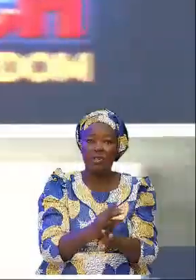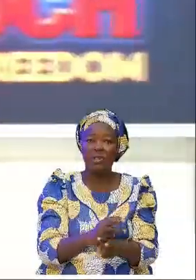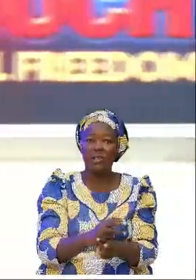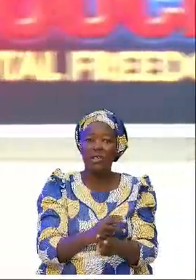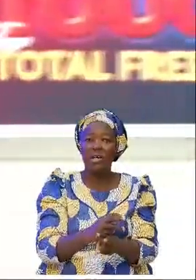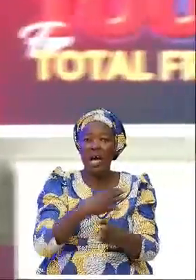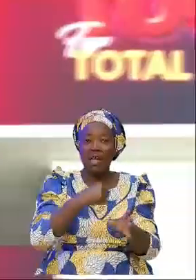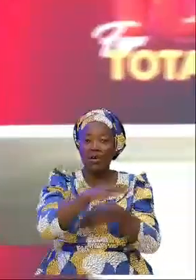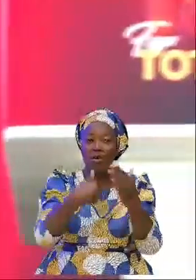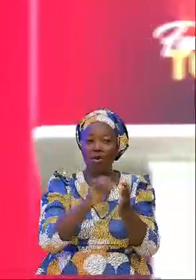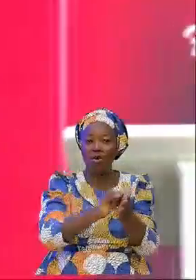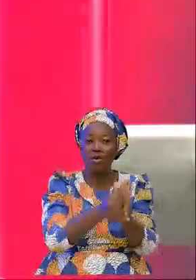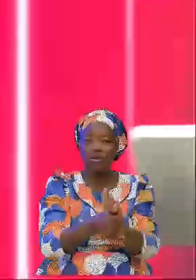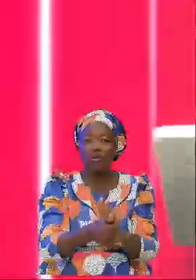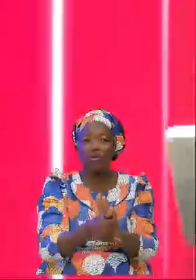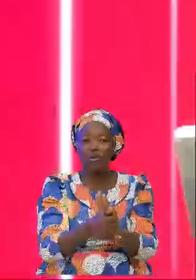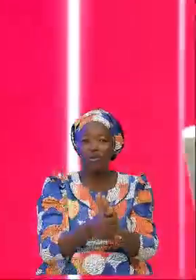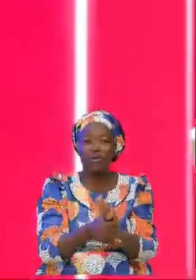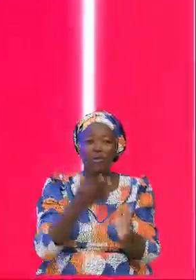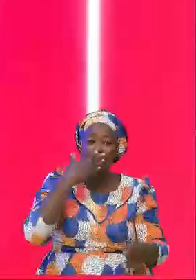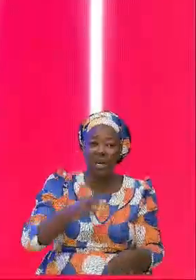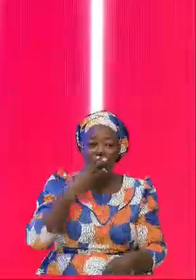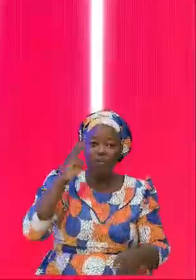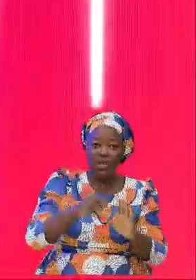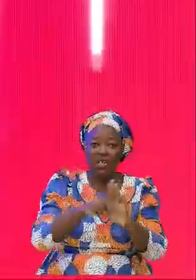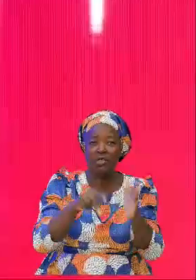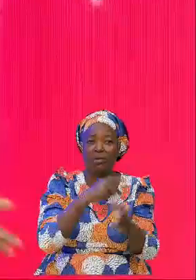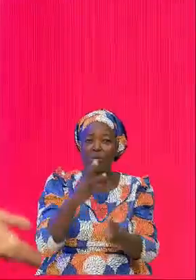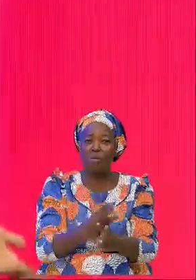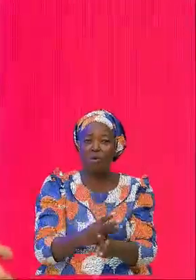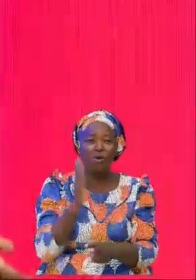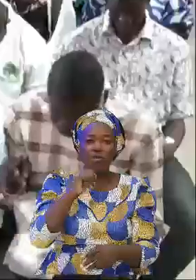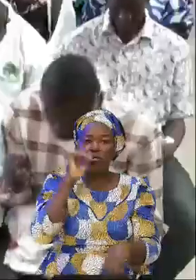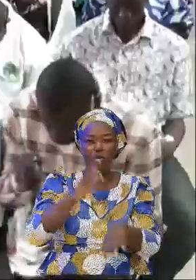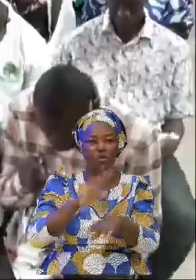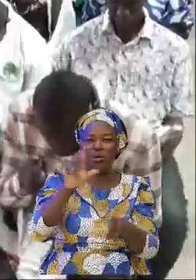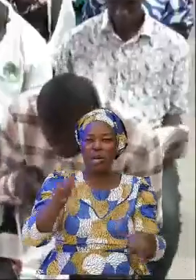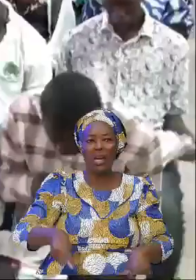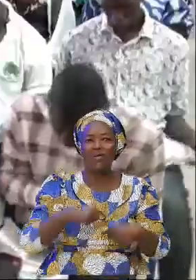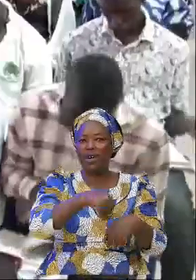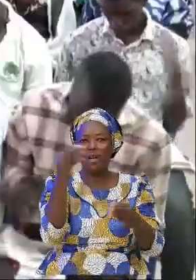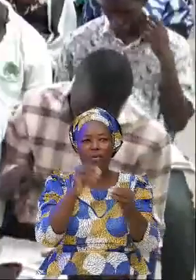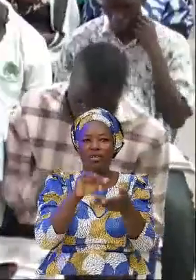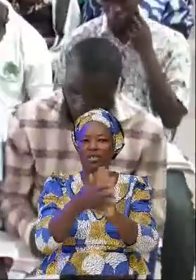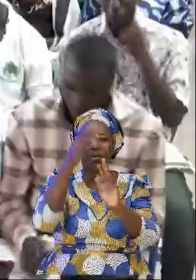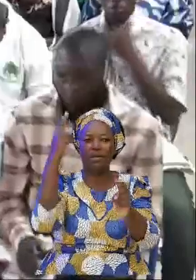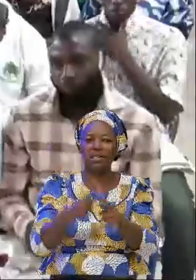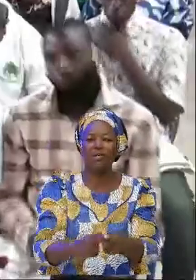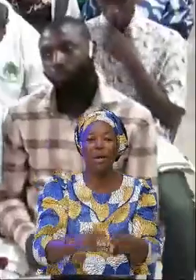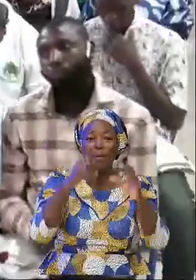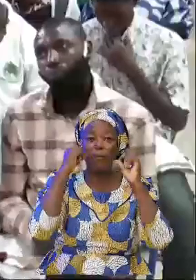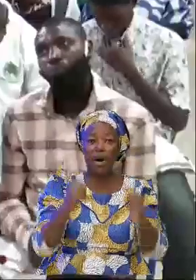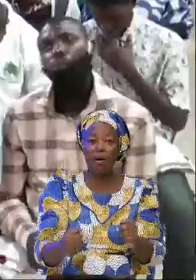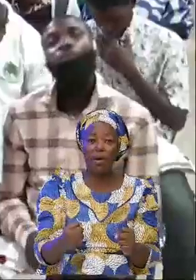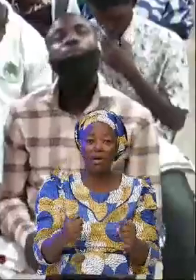world and the practices of the world and all those perditions of the world